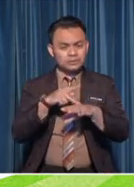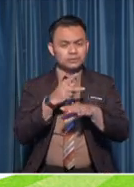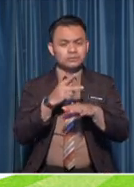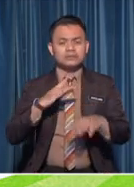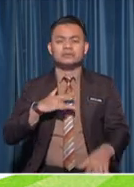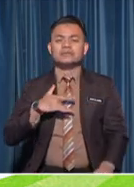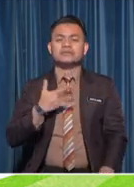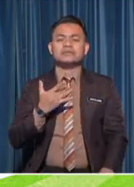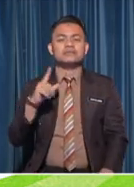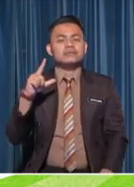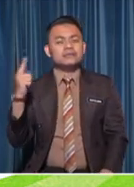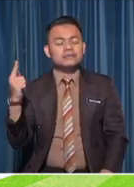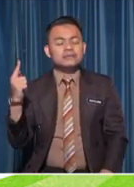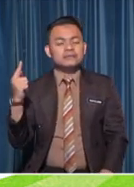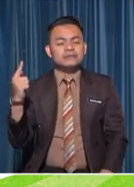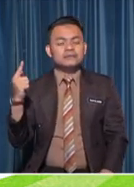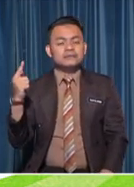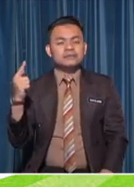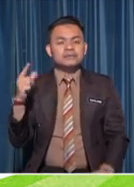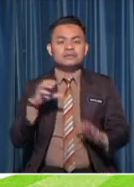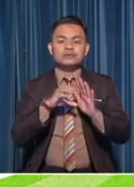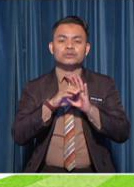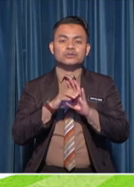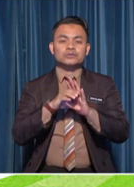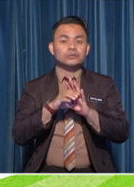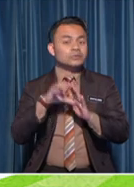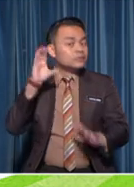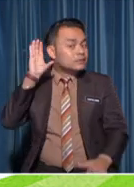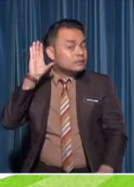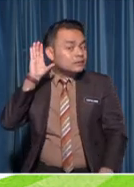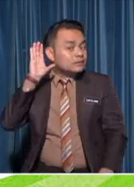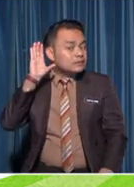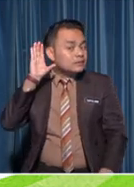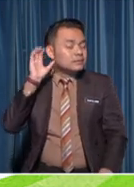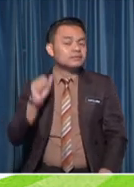senses, such as the sense of hearing,